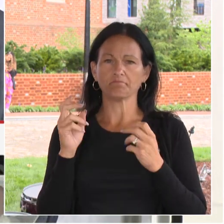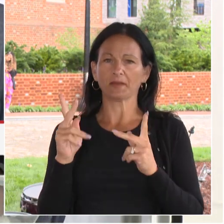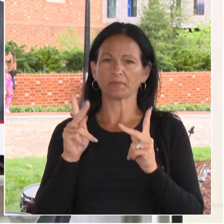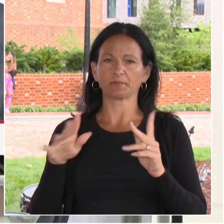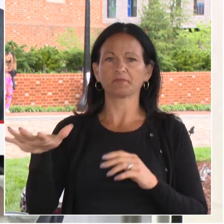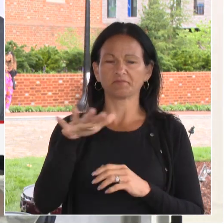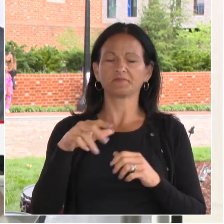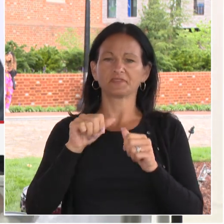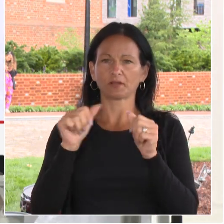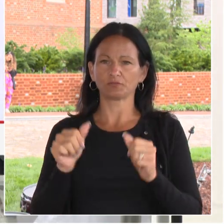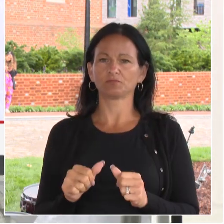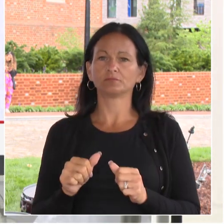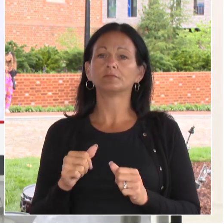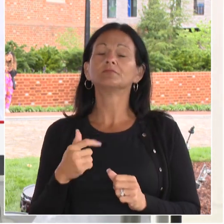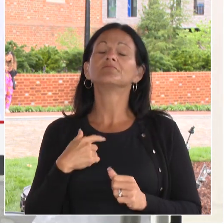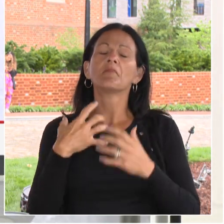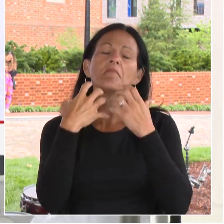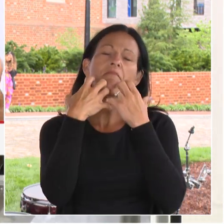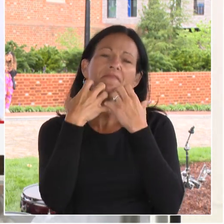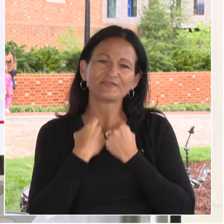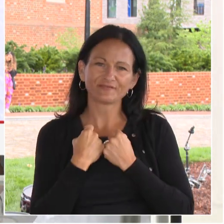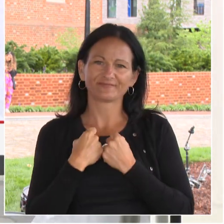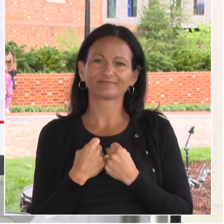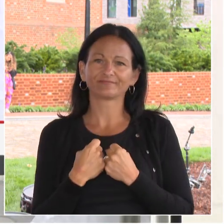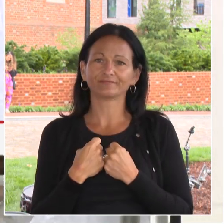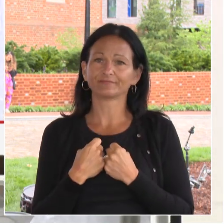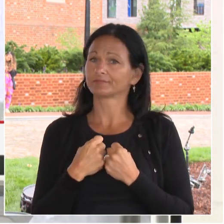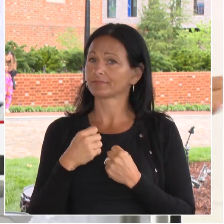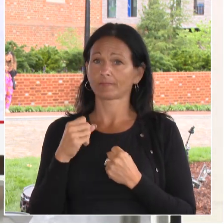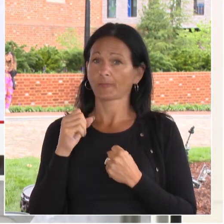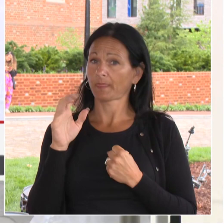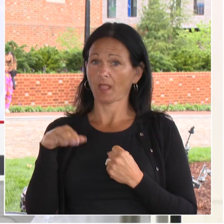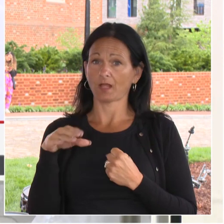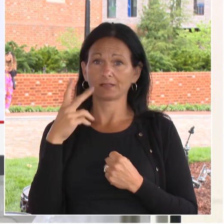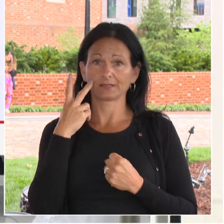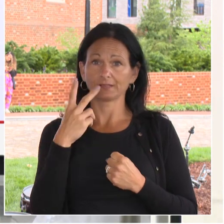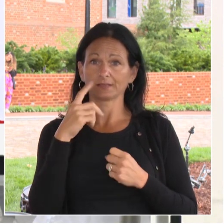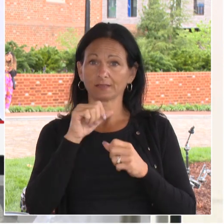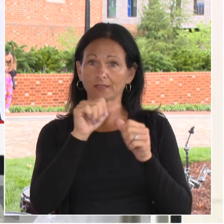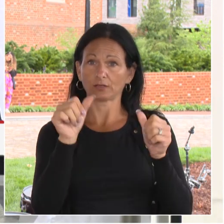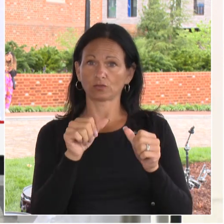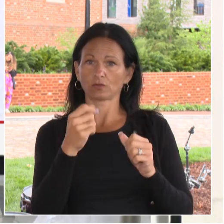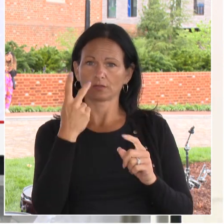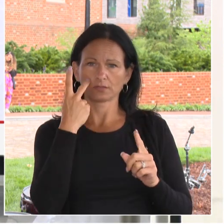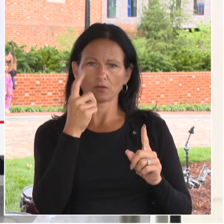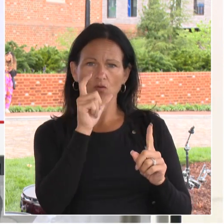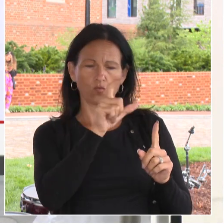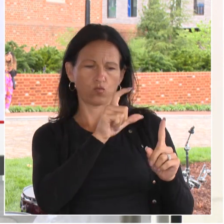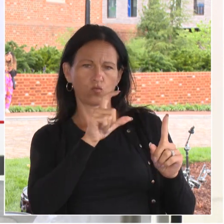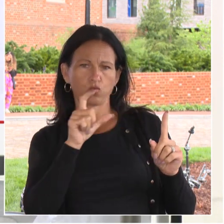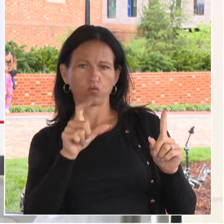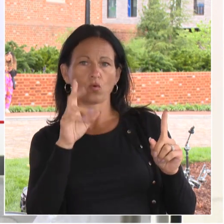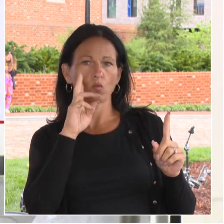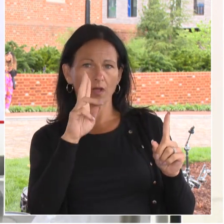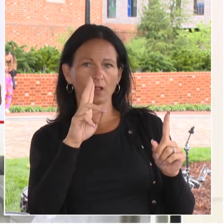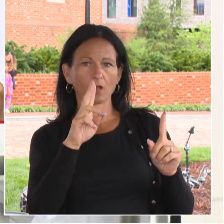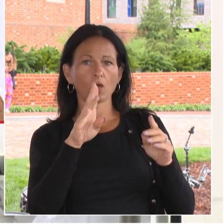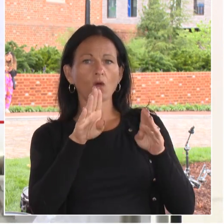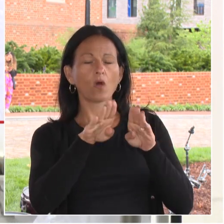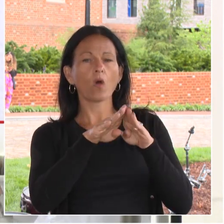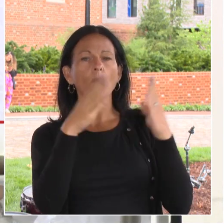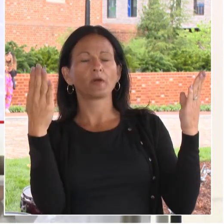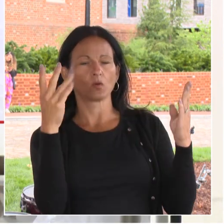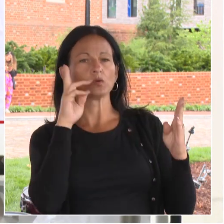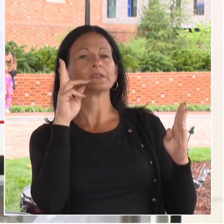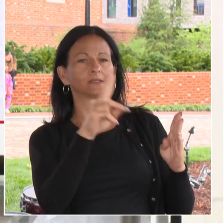you haven't seen the sculpture yet, I'll use words to paint a picture of what you're about to see when the curtain falls. These